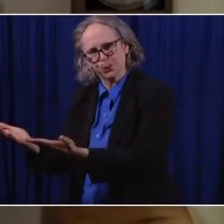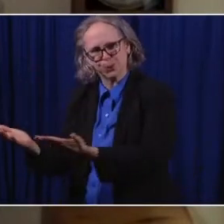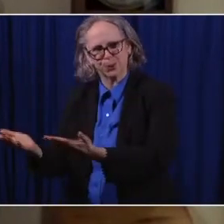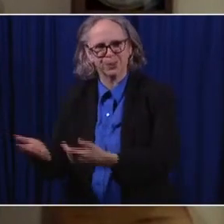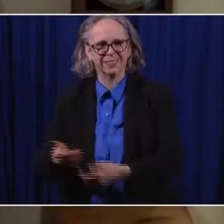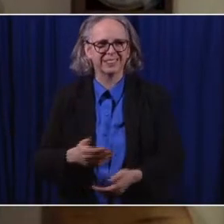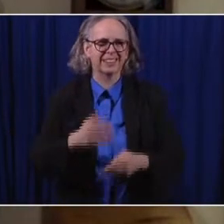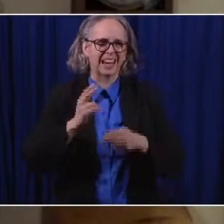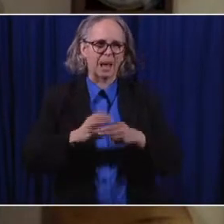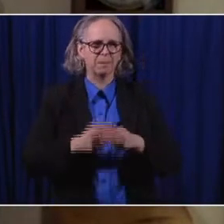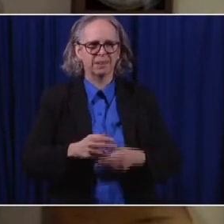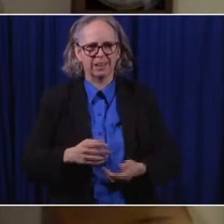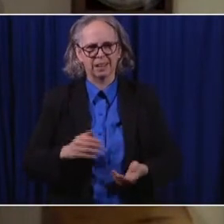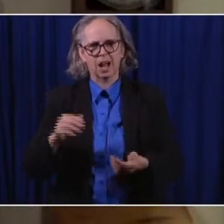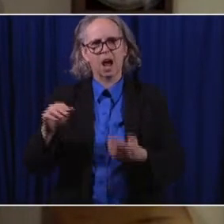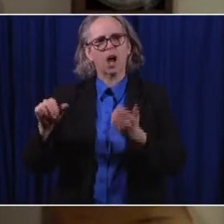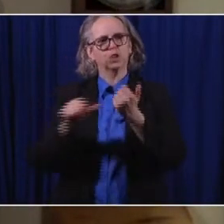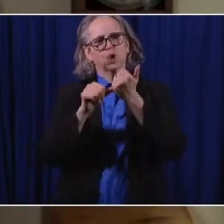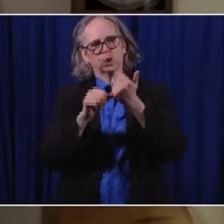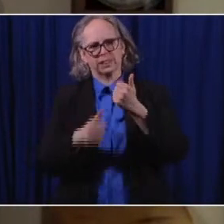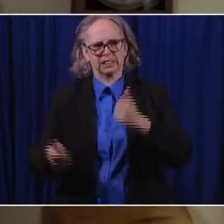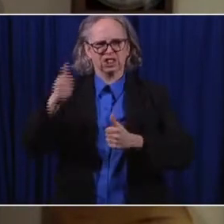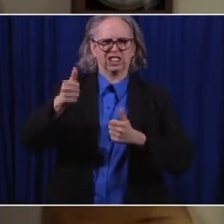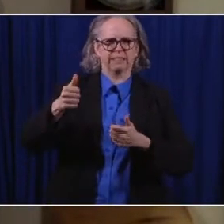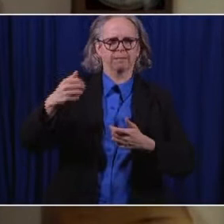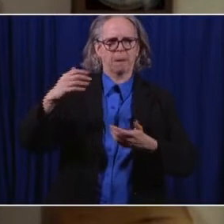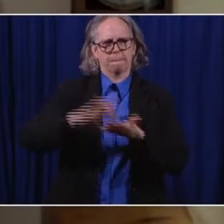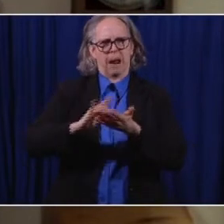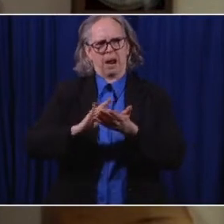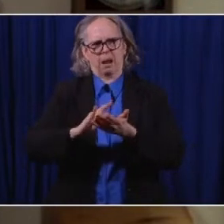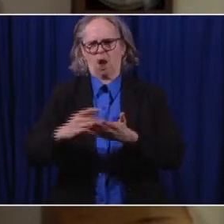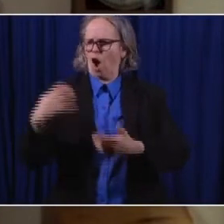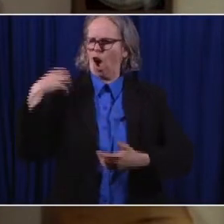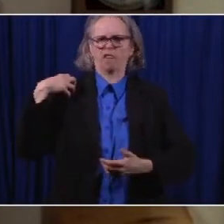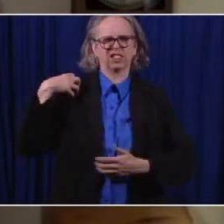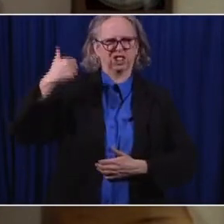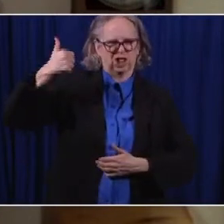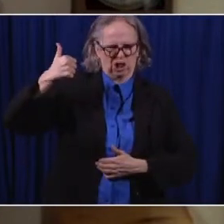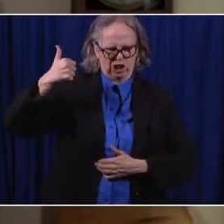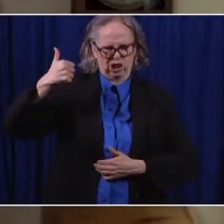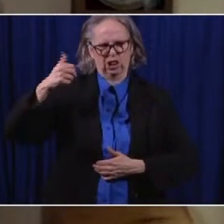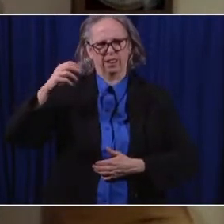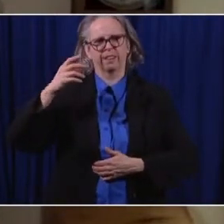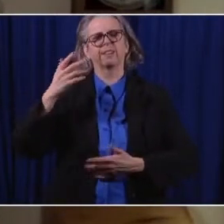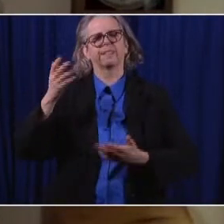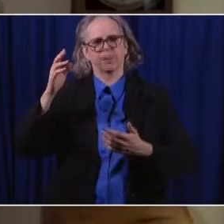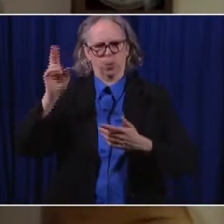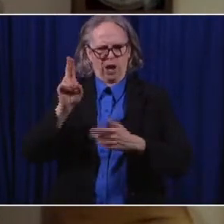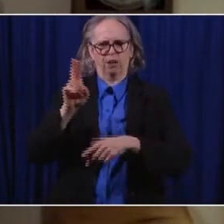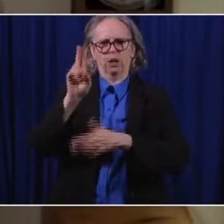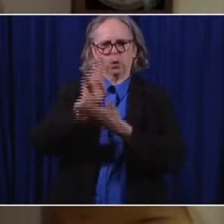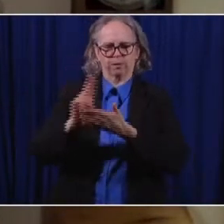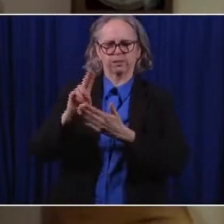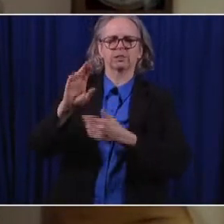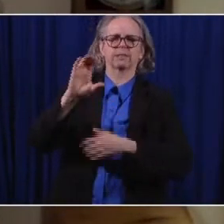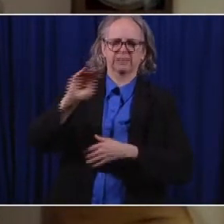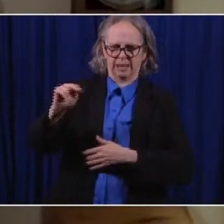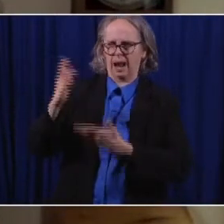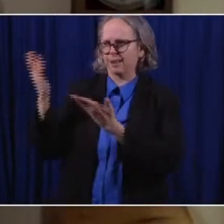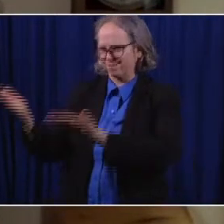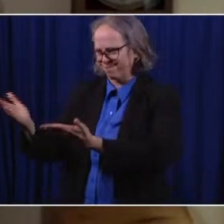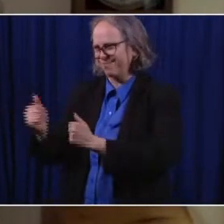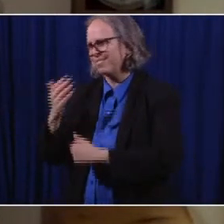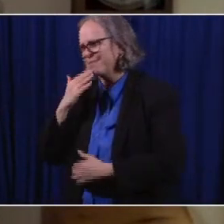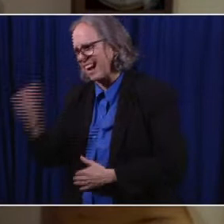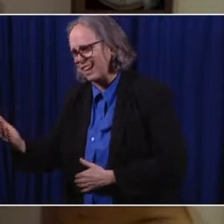Medical Officer at UC Health, Associate Professor, Infectious Disease Doctor at UC College of Medicine. Doctor, thanks for being with us again. We appreciate it. Of